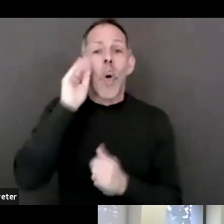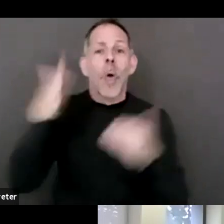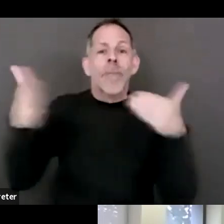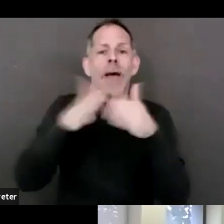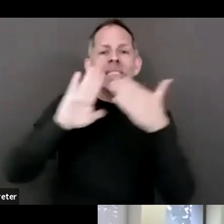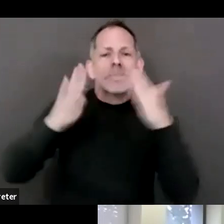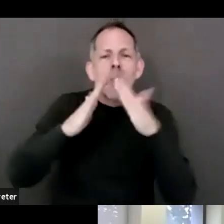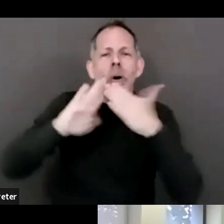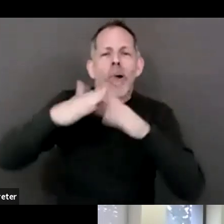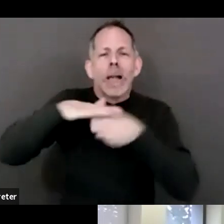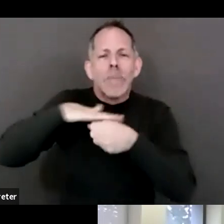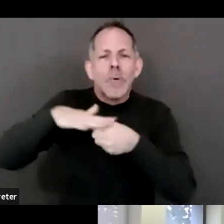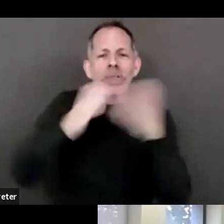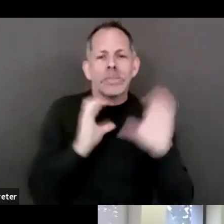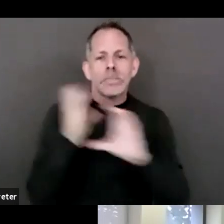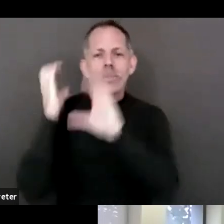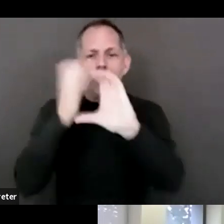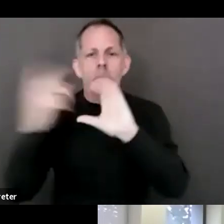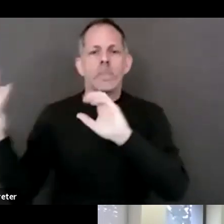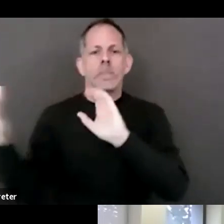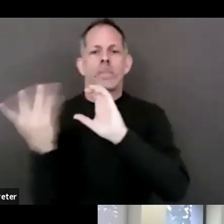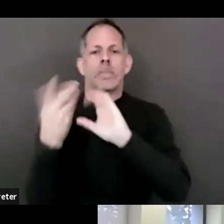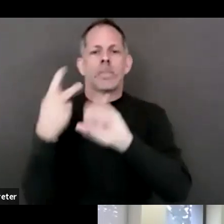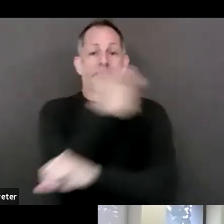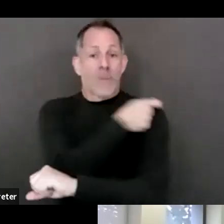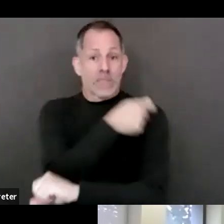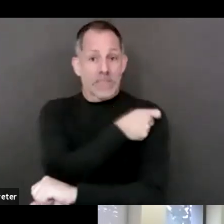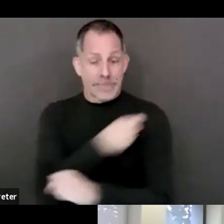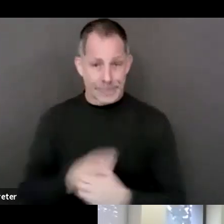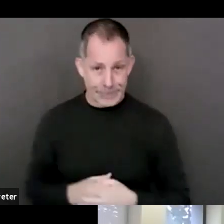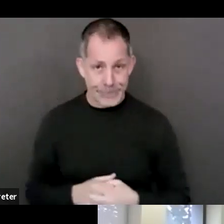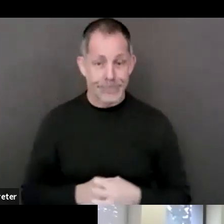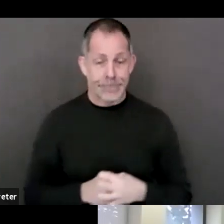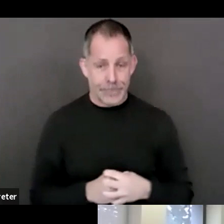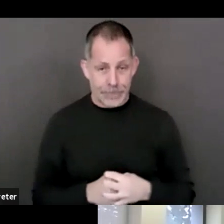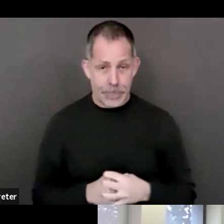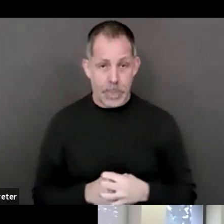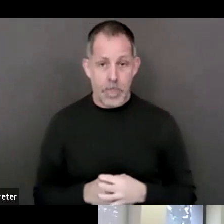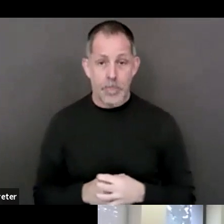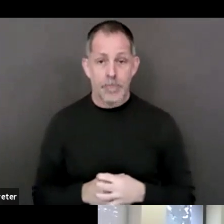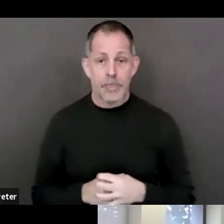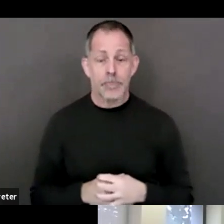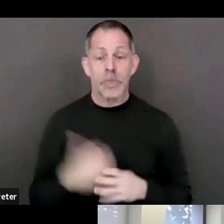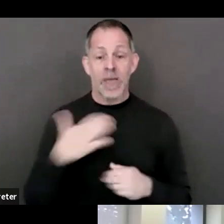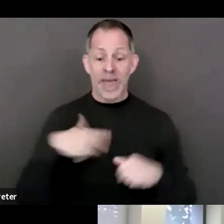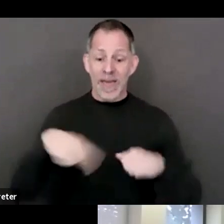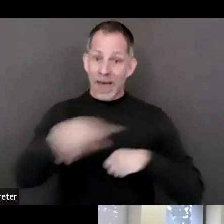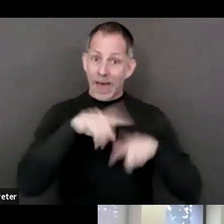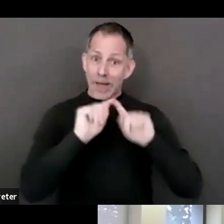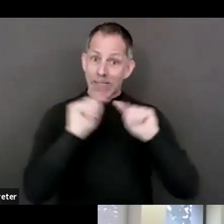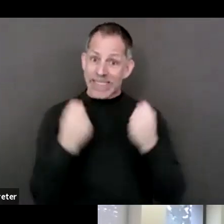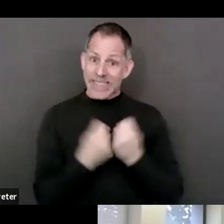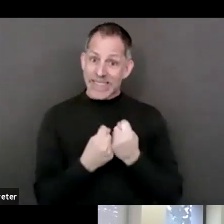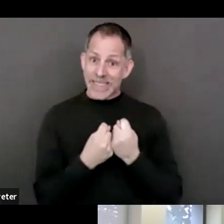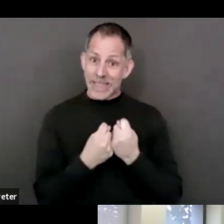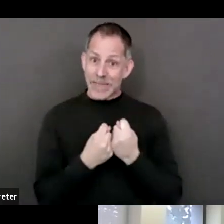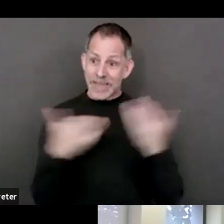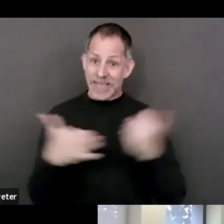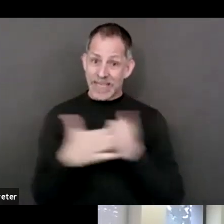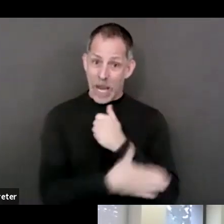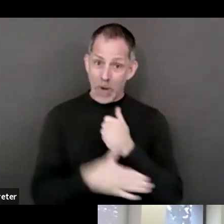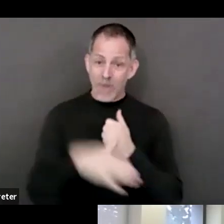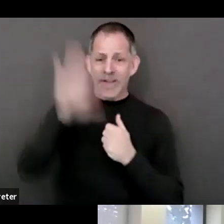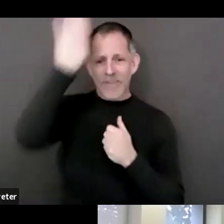transportation, and other issues. Our teams are through South County Fire and Everett Fire, and we work together to make sure